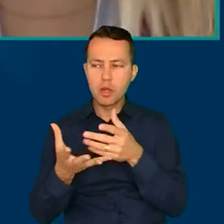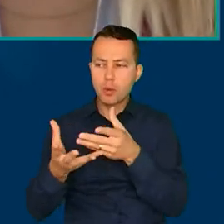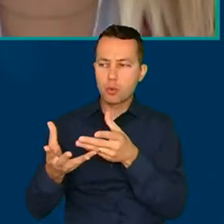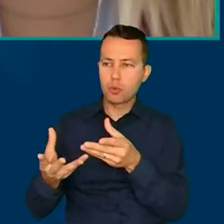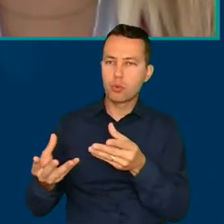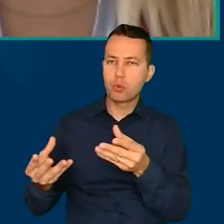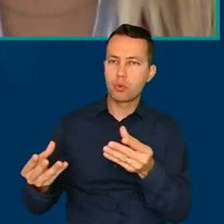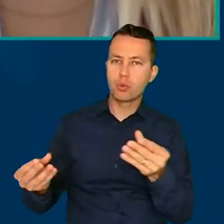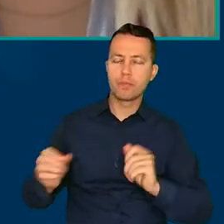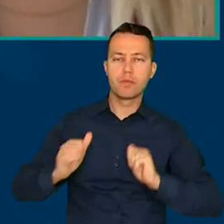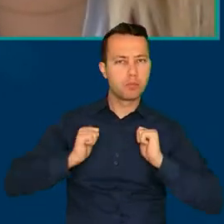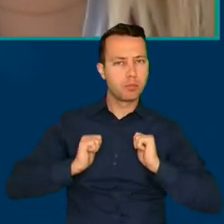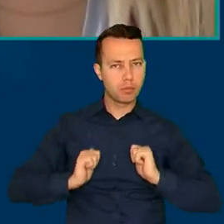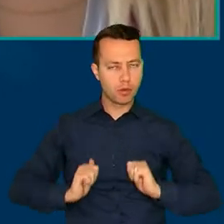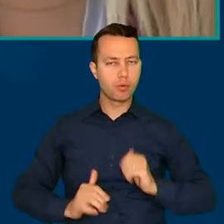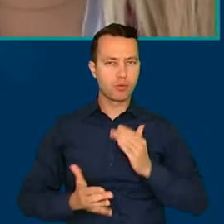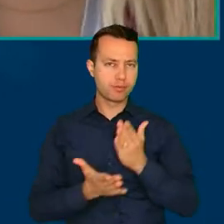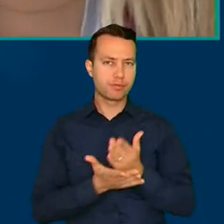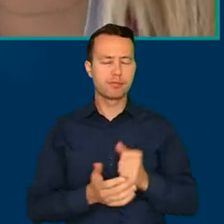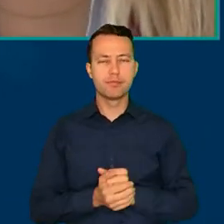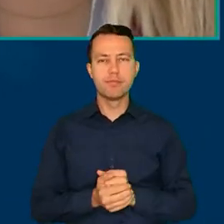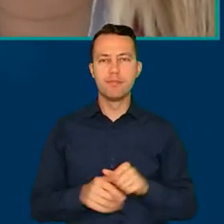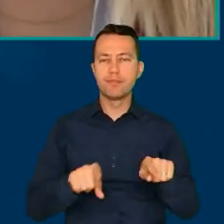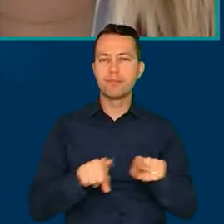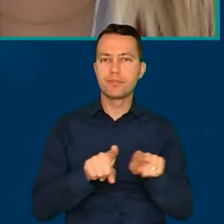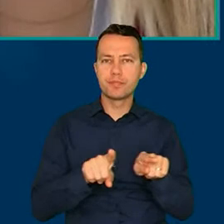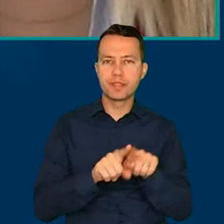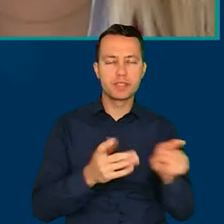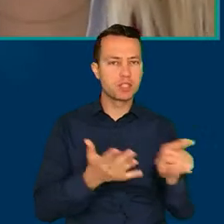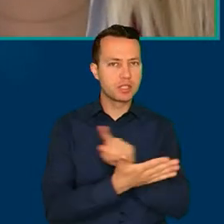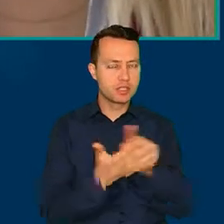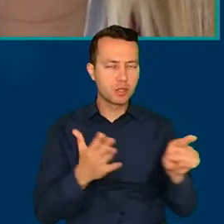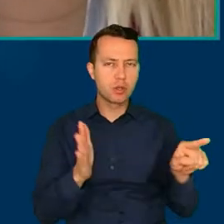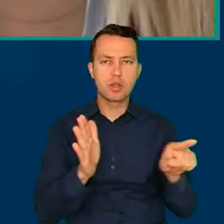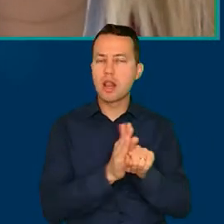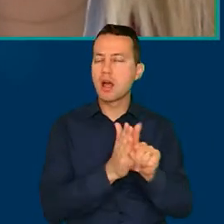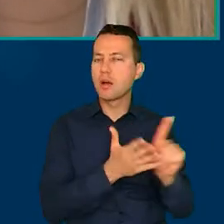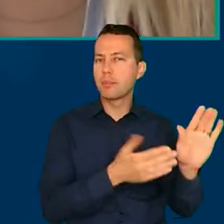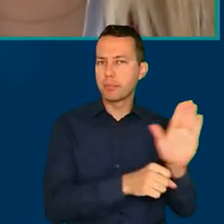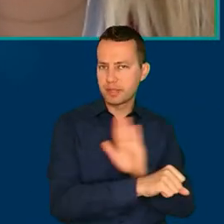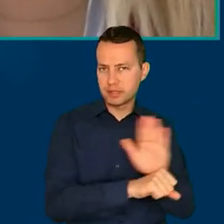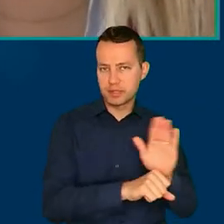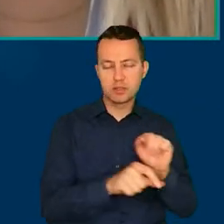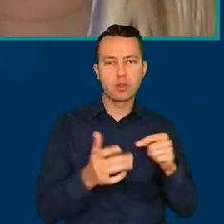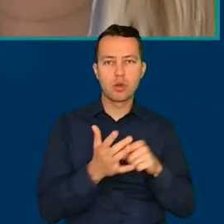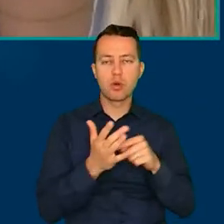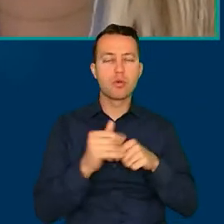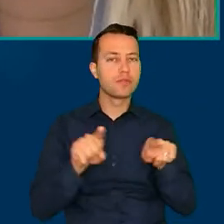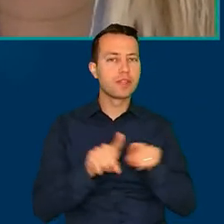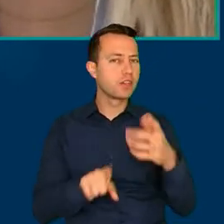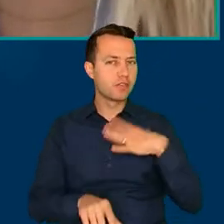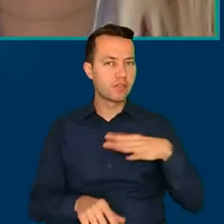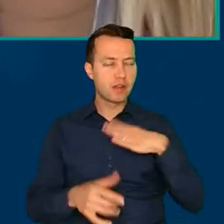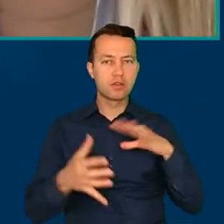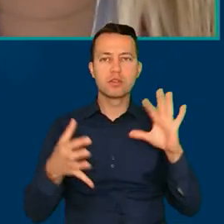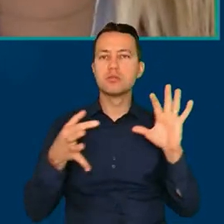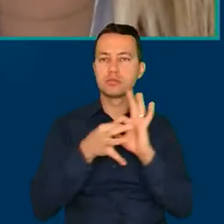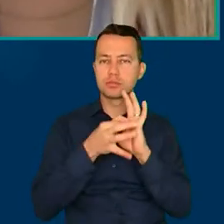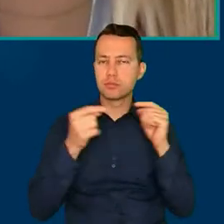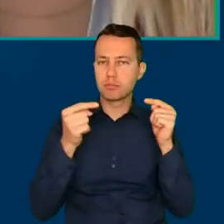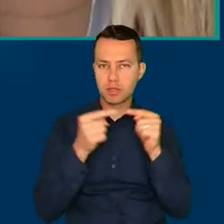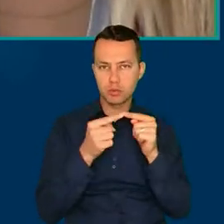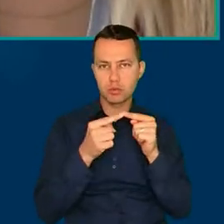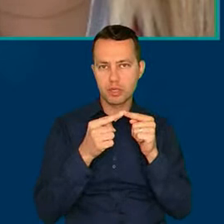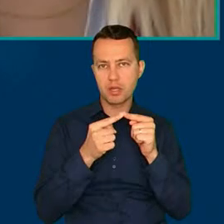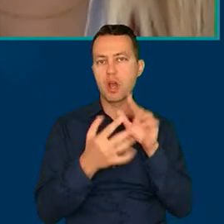enhancing reputational value. Next slide, please. Oh, that's the end of my presentation, but it looks like